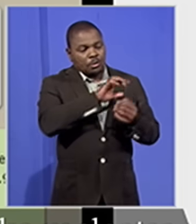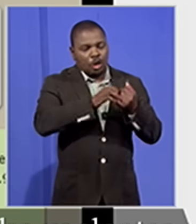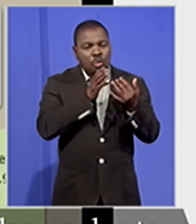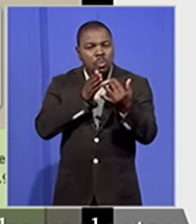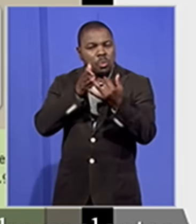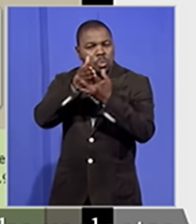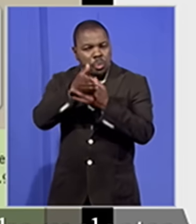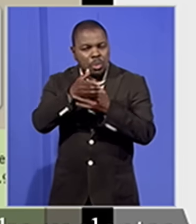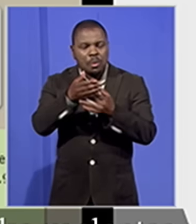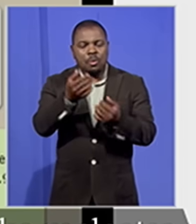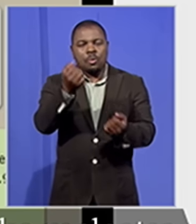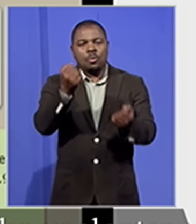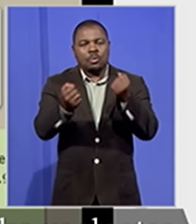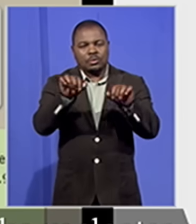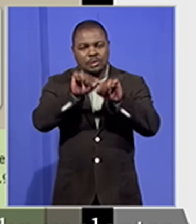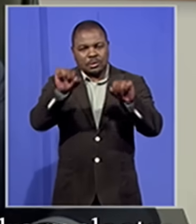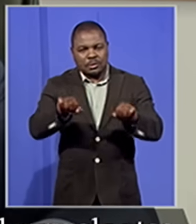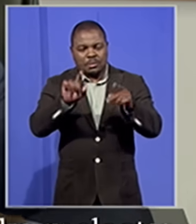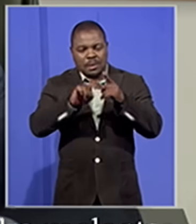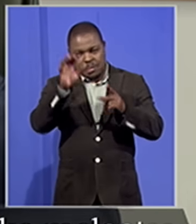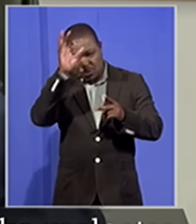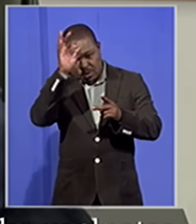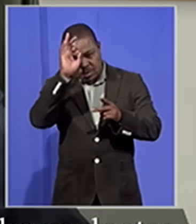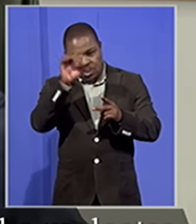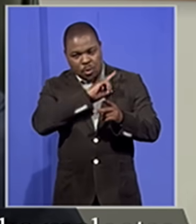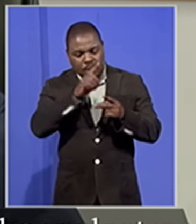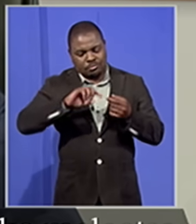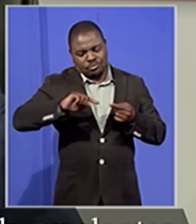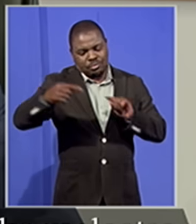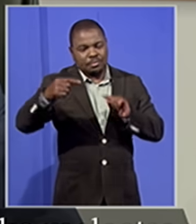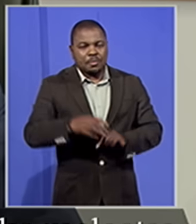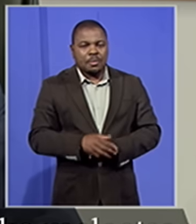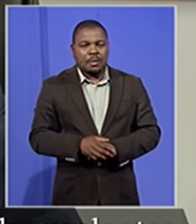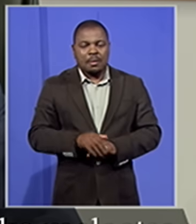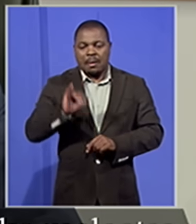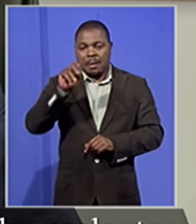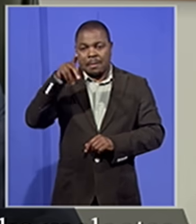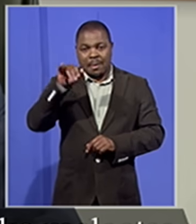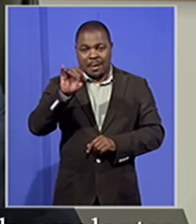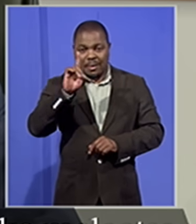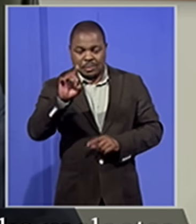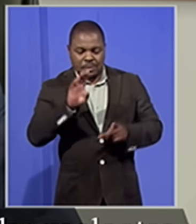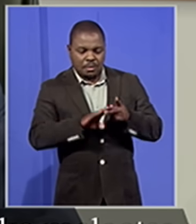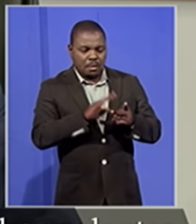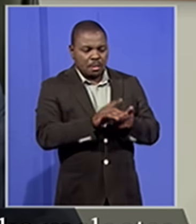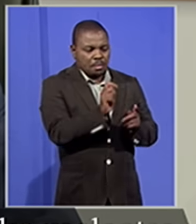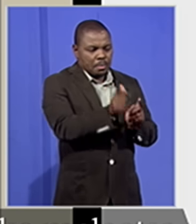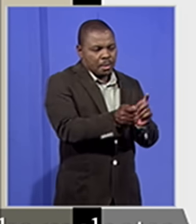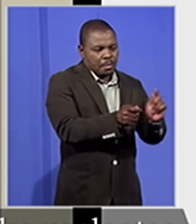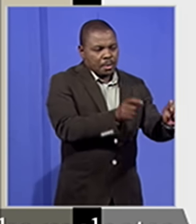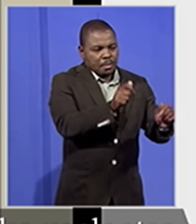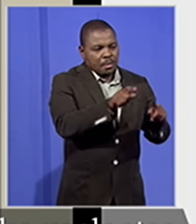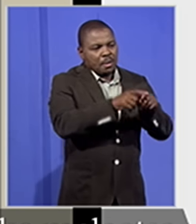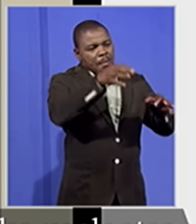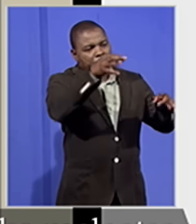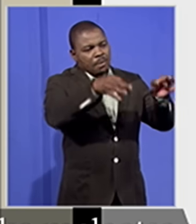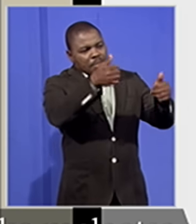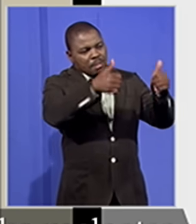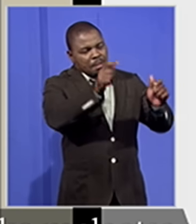ditlolo tsa molao. Melaetsa ena e bontsha dipuisano ka IPID, tefo ya ditjhelete ho bahlanka ba